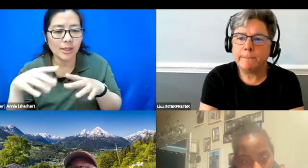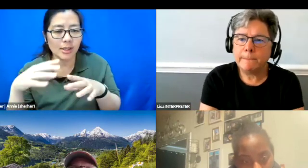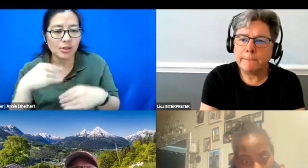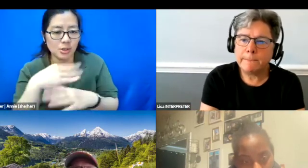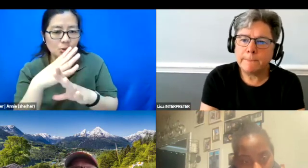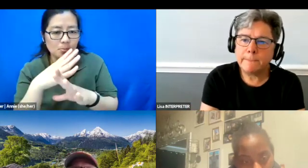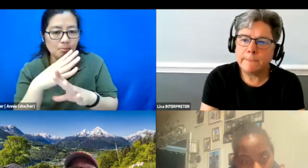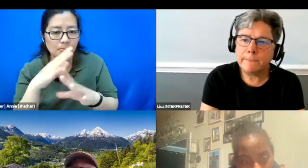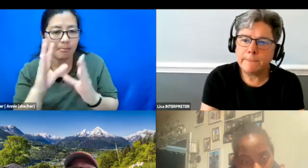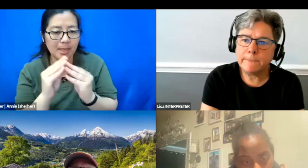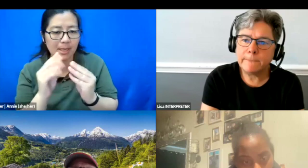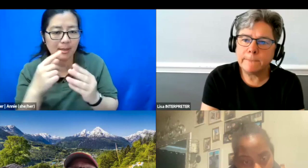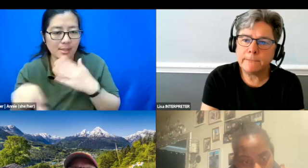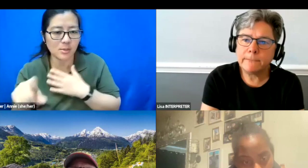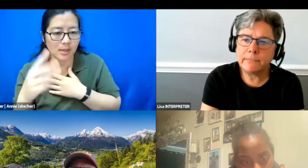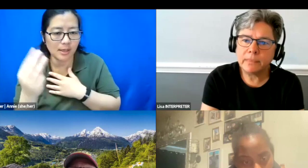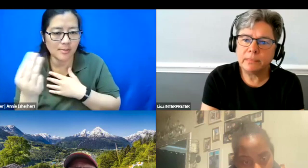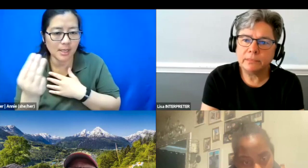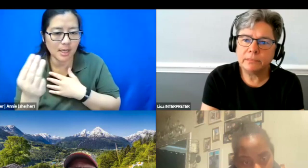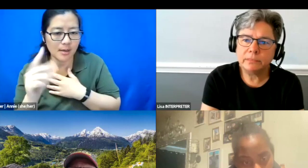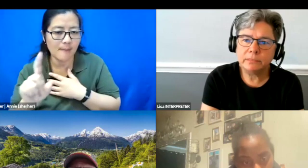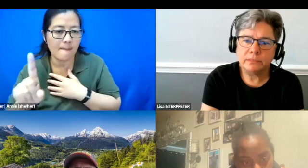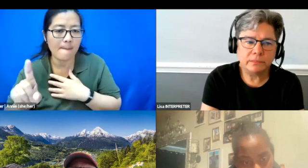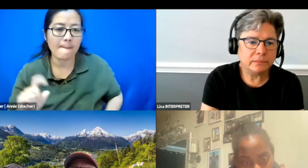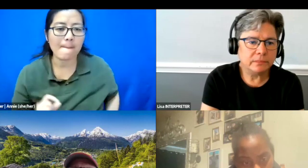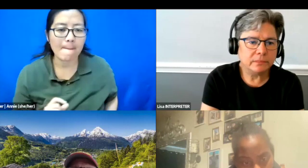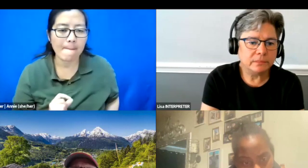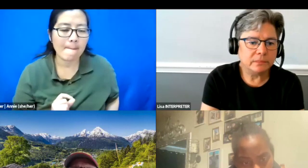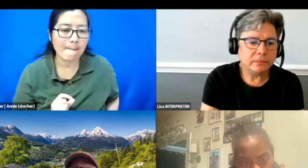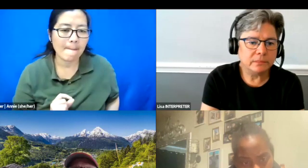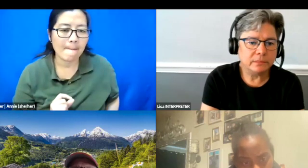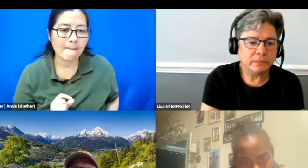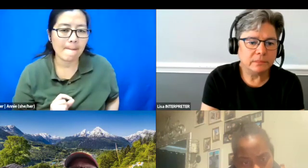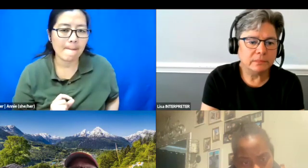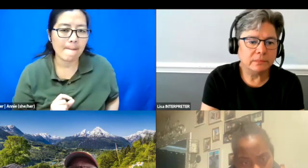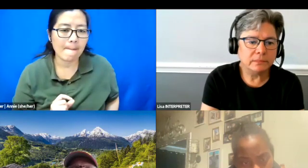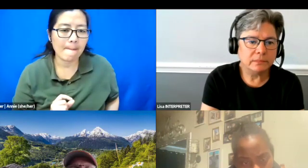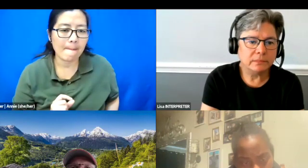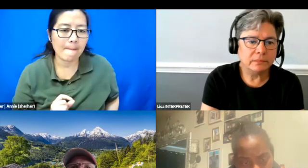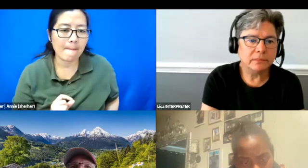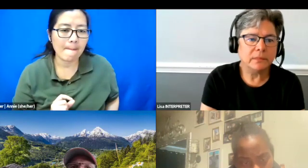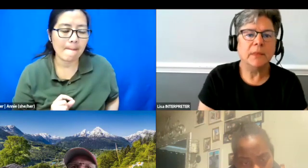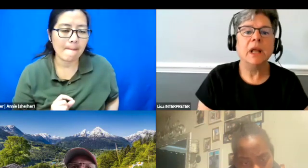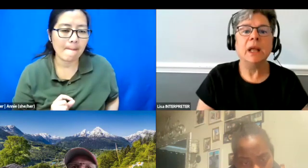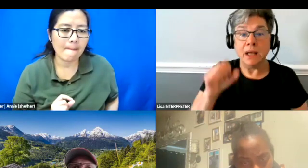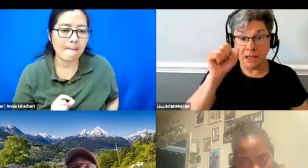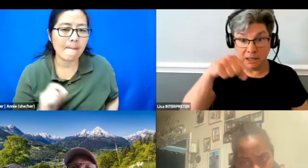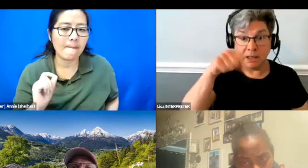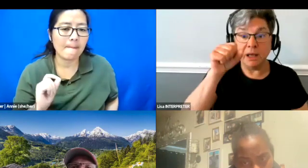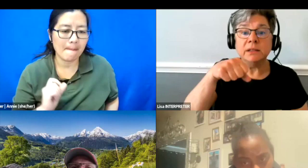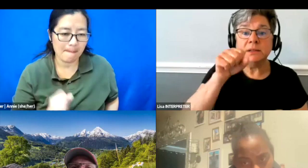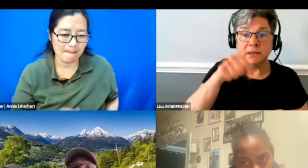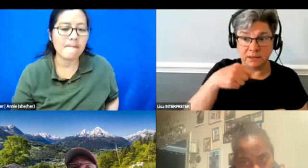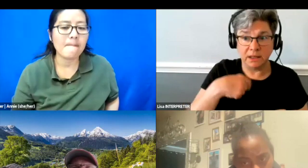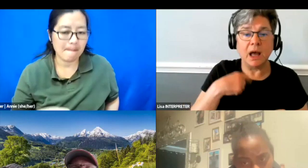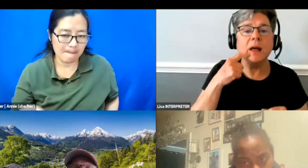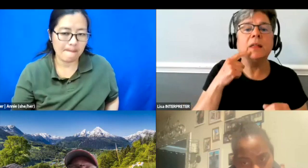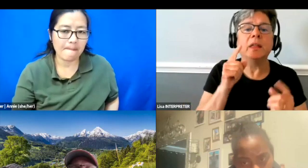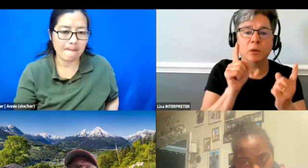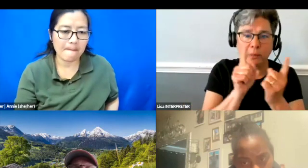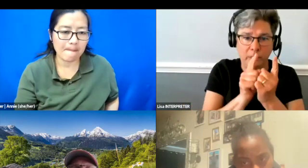Are you holding a Zoom meeting next week, next Monday? Yes, I think we'll meet